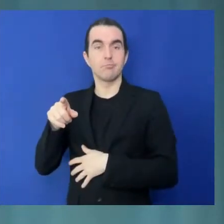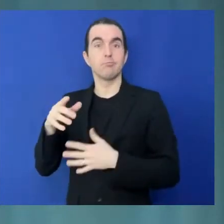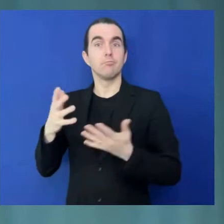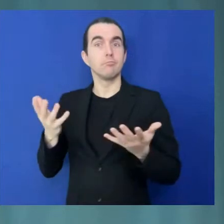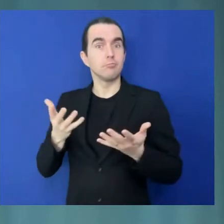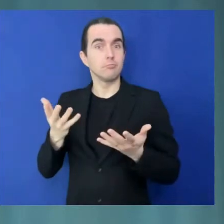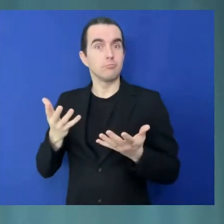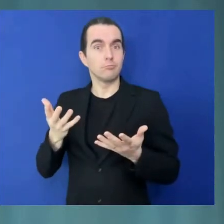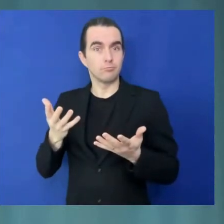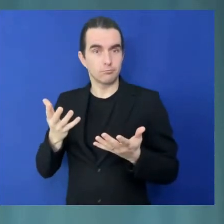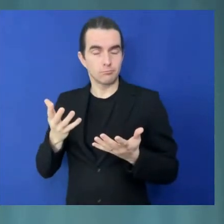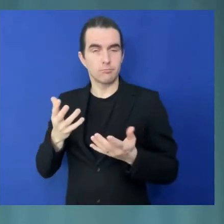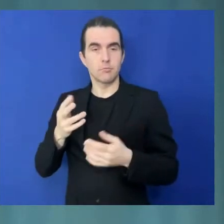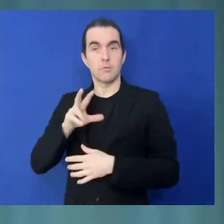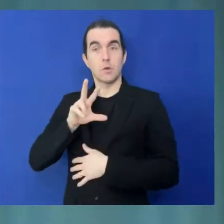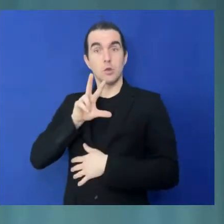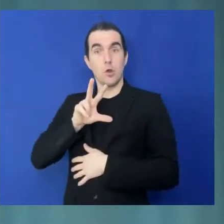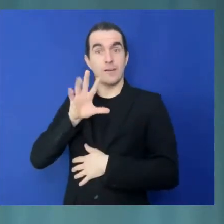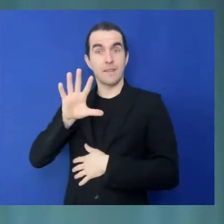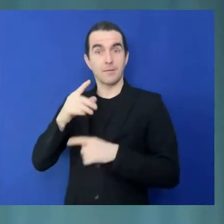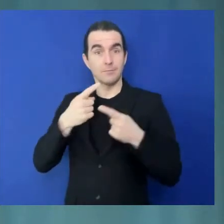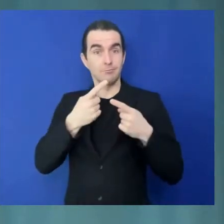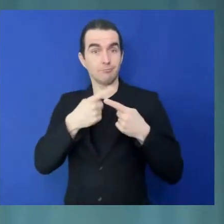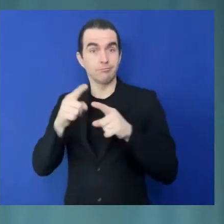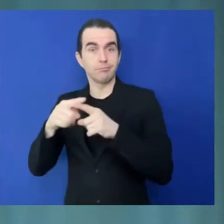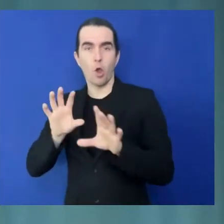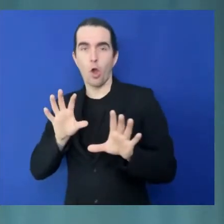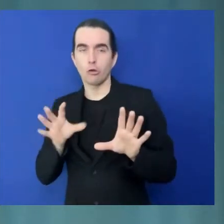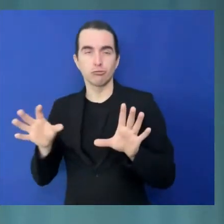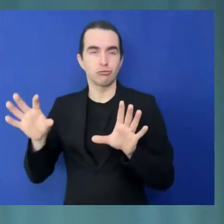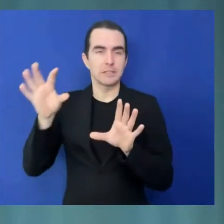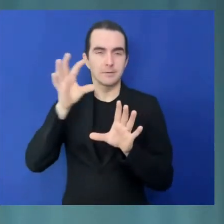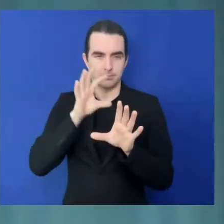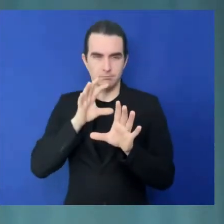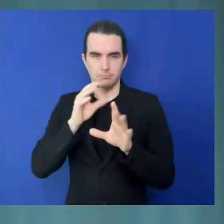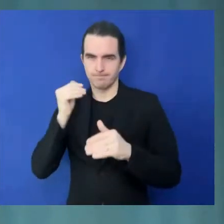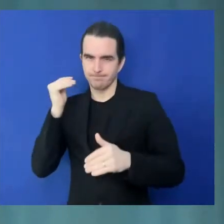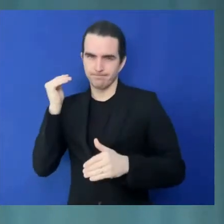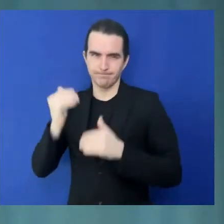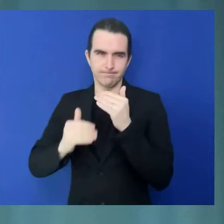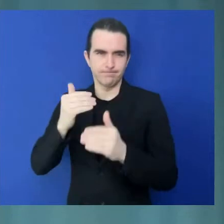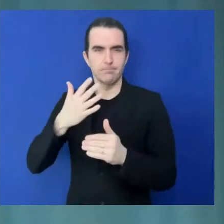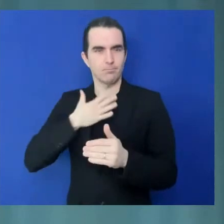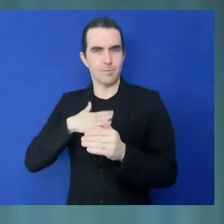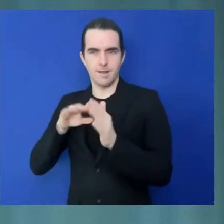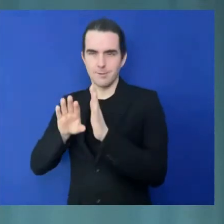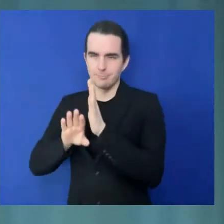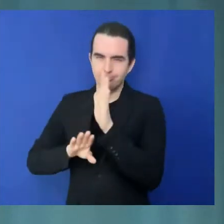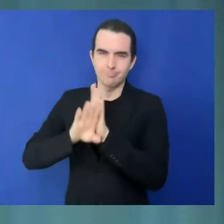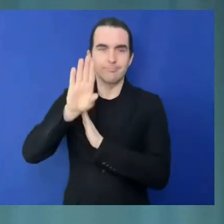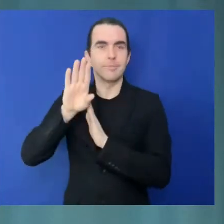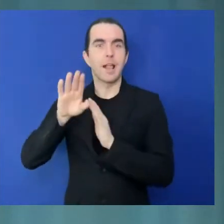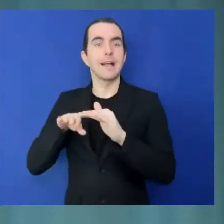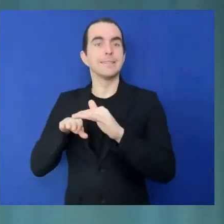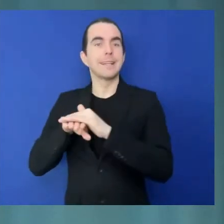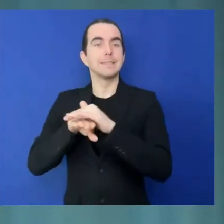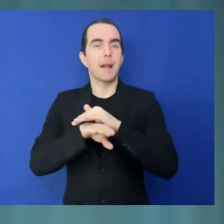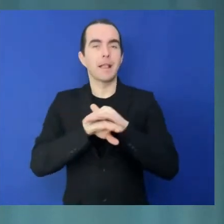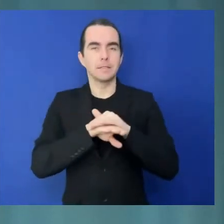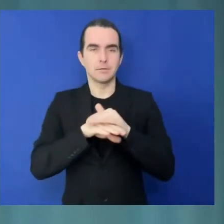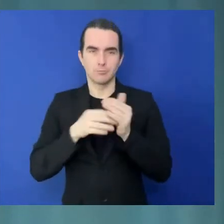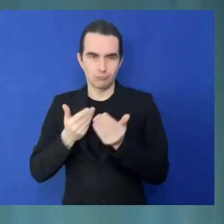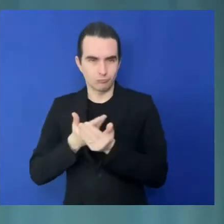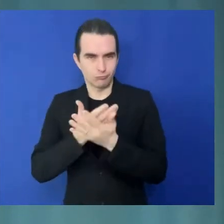work. Alongside much loved formats such as an annual award ceremony, so